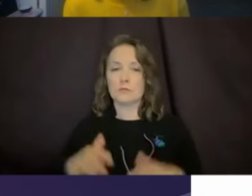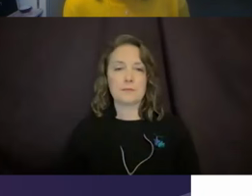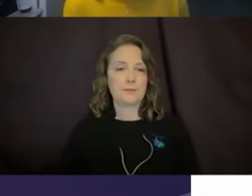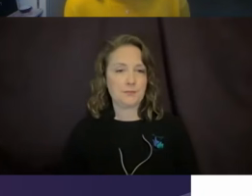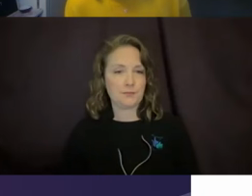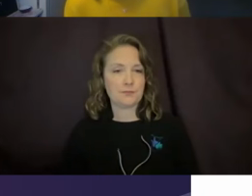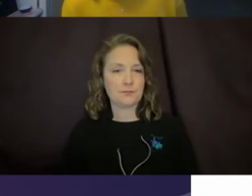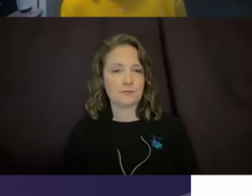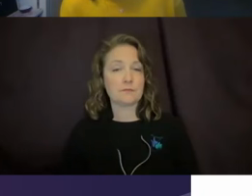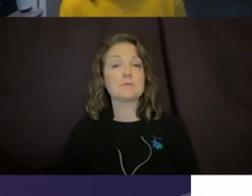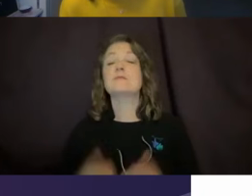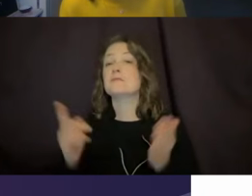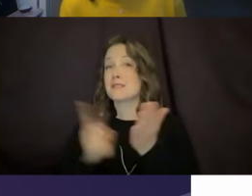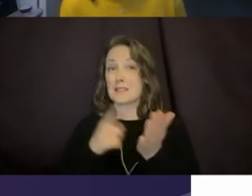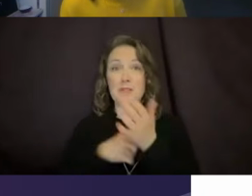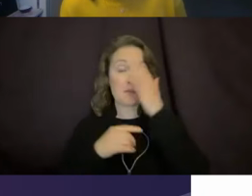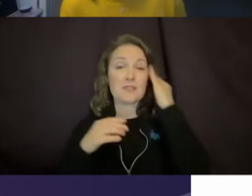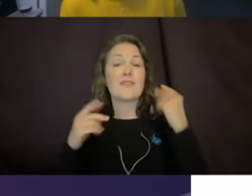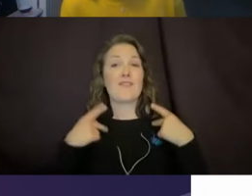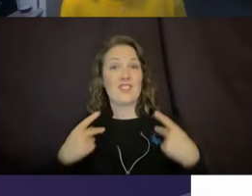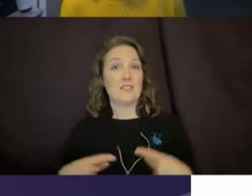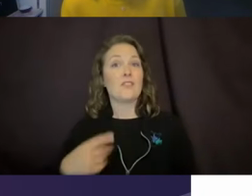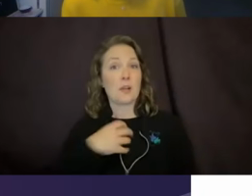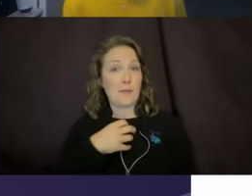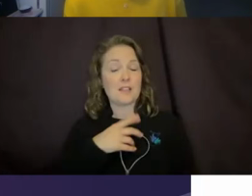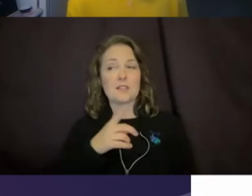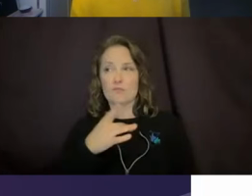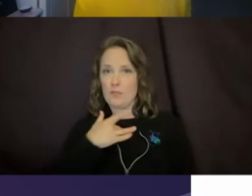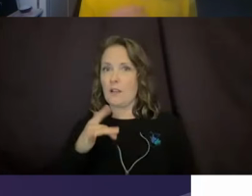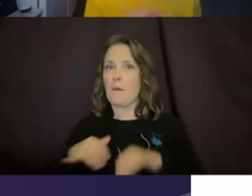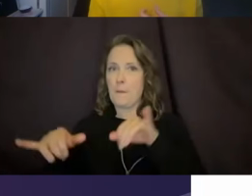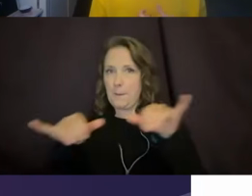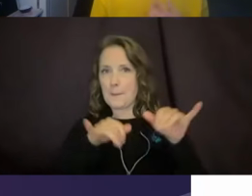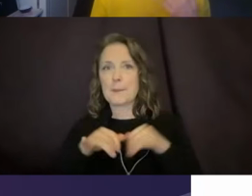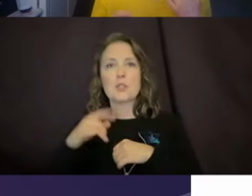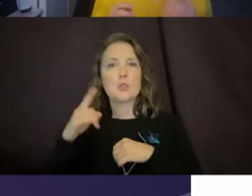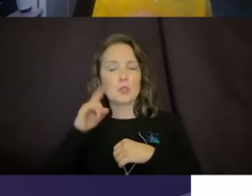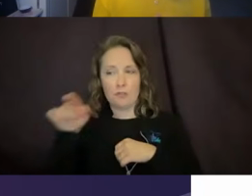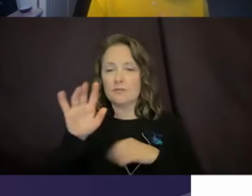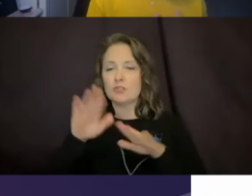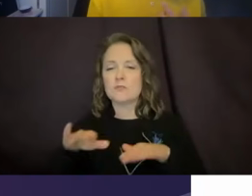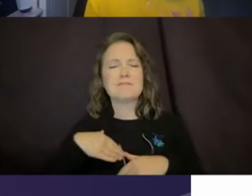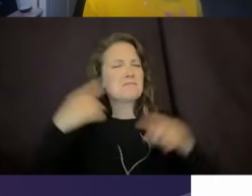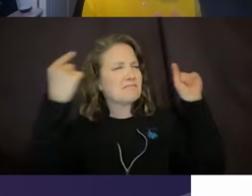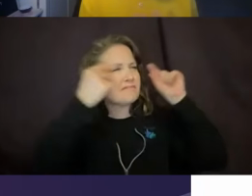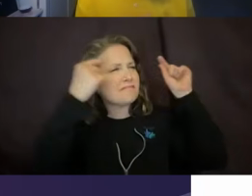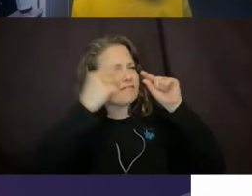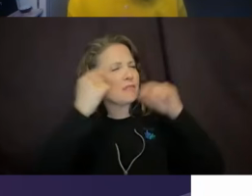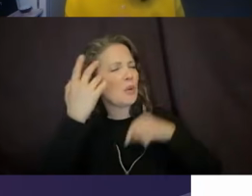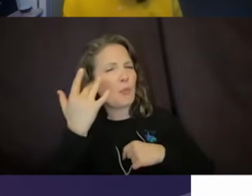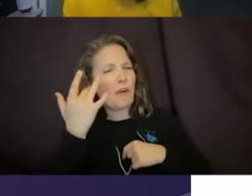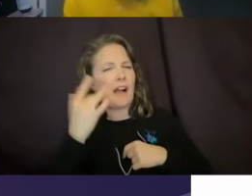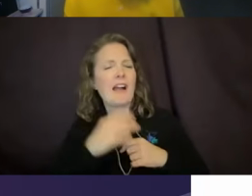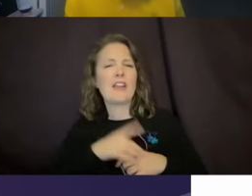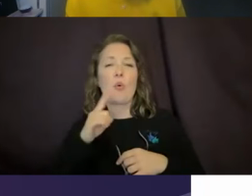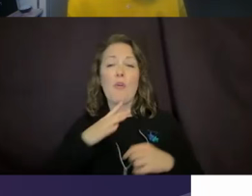They might have these physical complaints. So something that's really common to hear is having headaches and they don't know why they're getting them, or having really